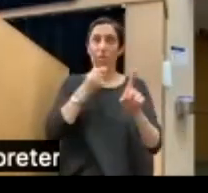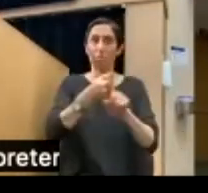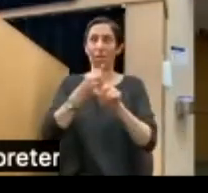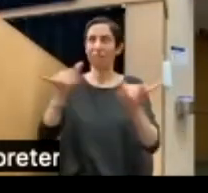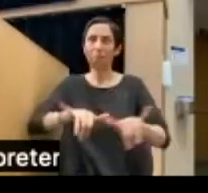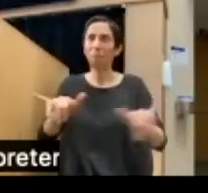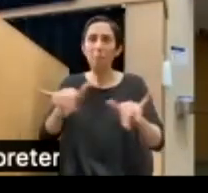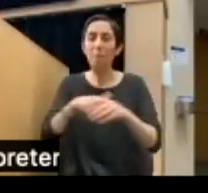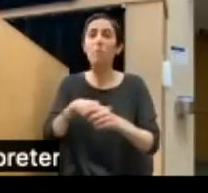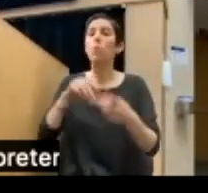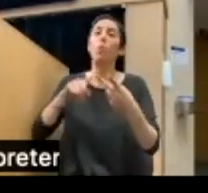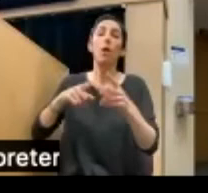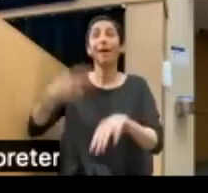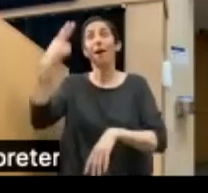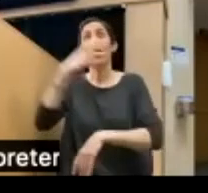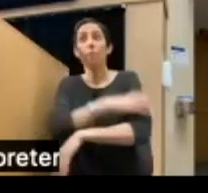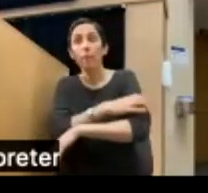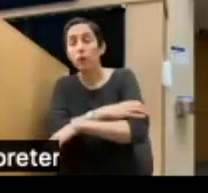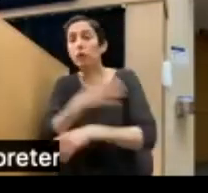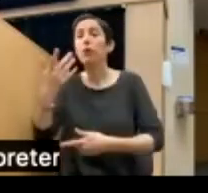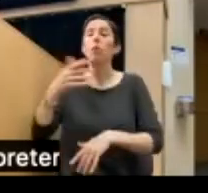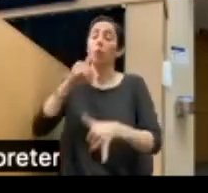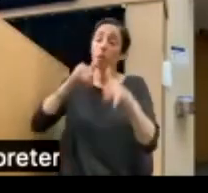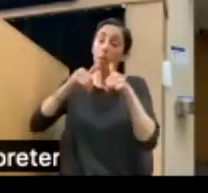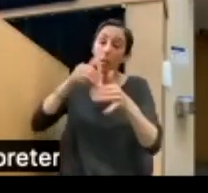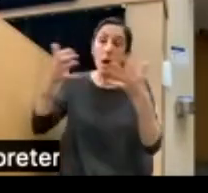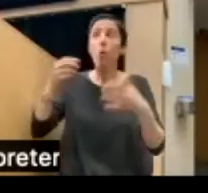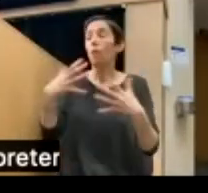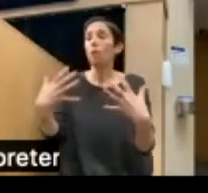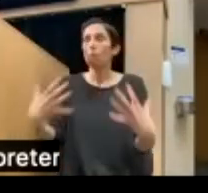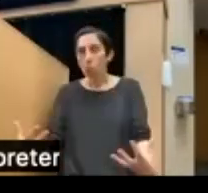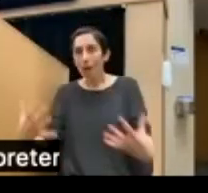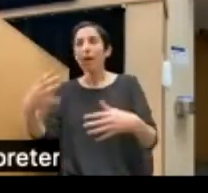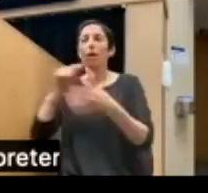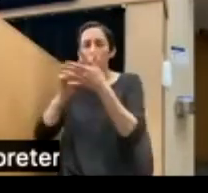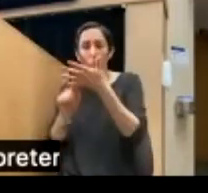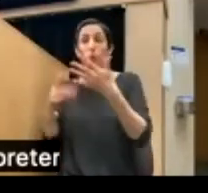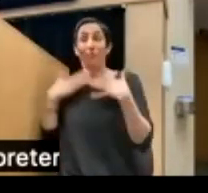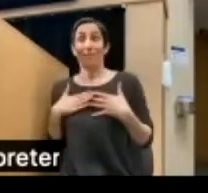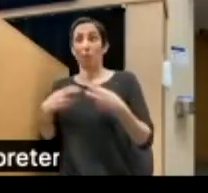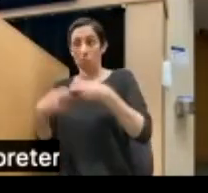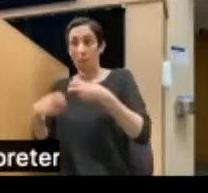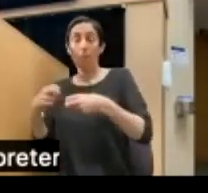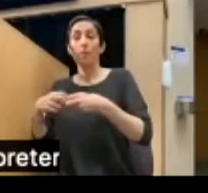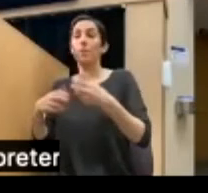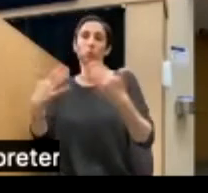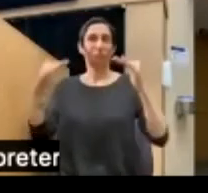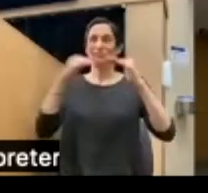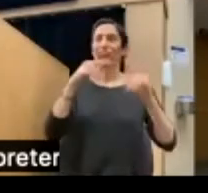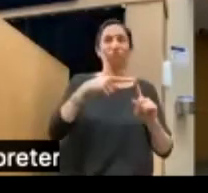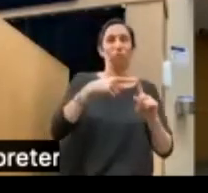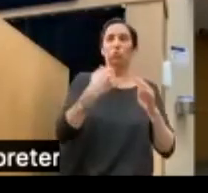heavy alcohol use, even being severely overweight. And yet I think this is something that's changed since I was here as a